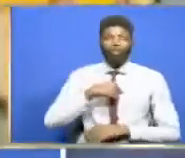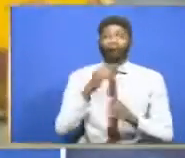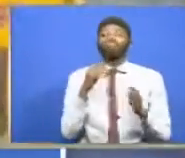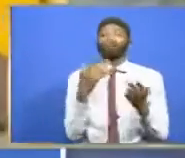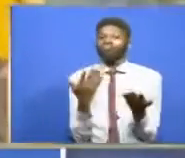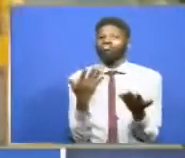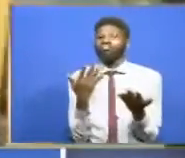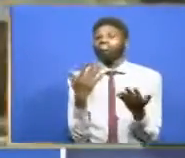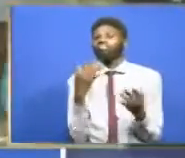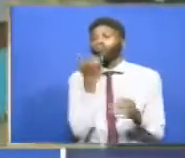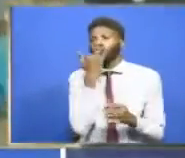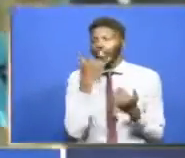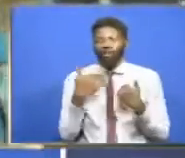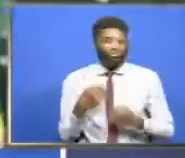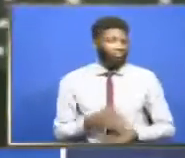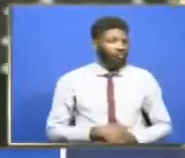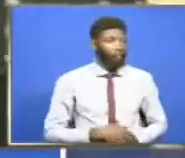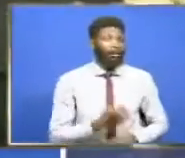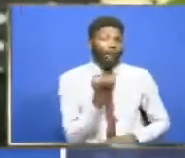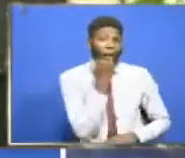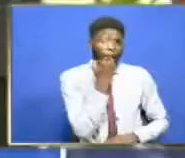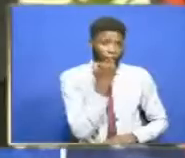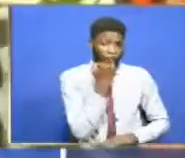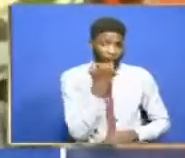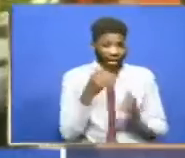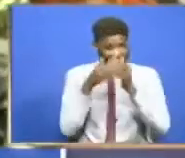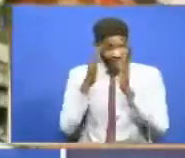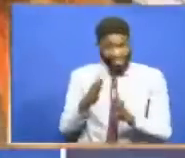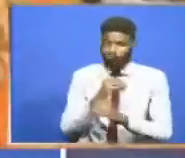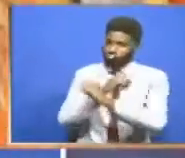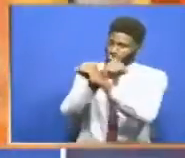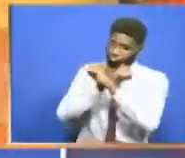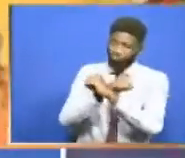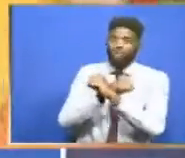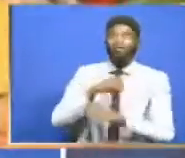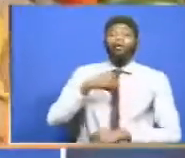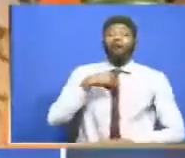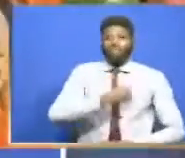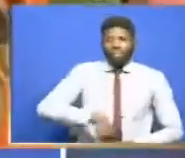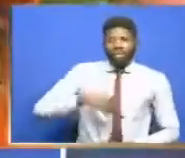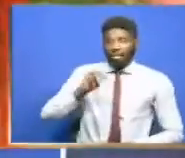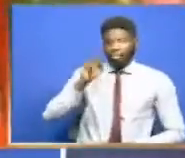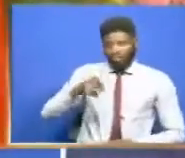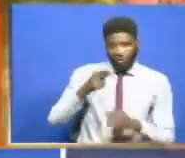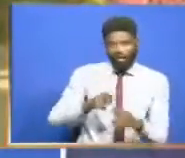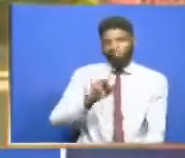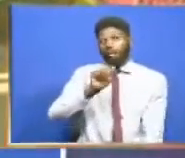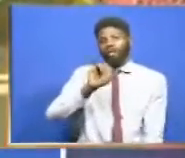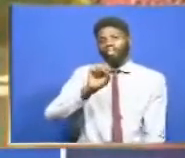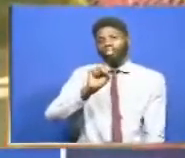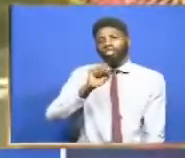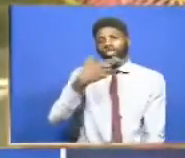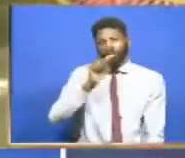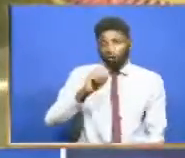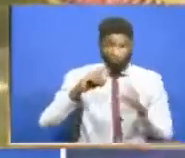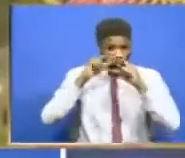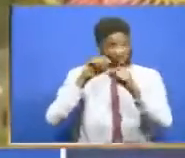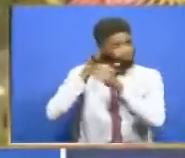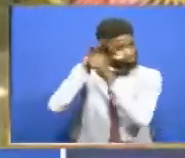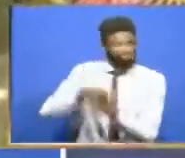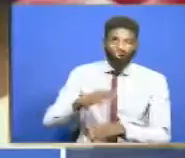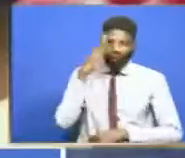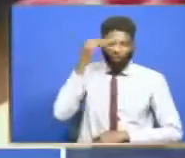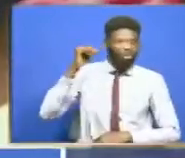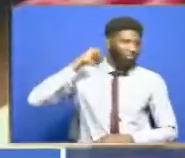Meanwhile, a group of Rabai elders have come to defense of Malindi MP Aisha Jumwa, claiming she is being persecuted for a perceived